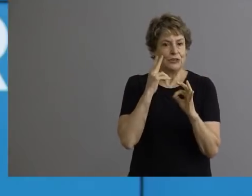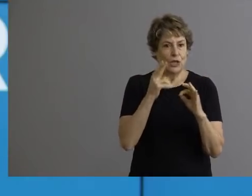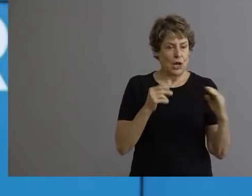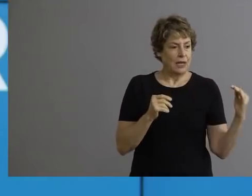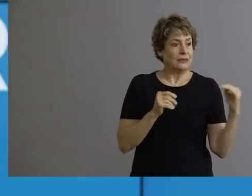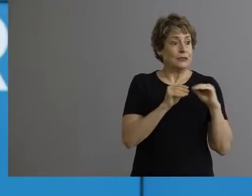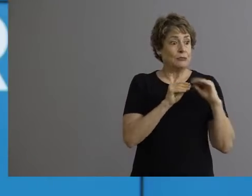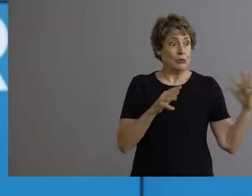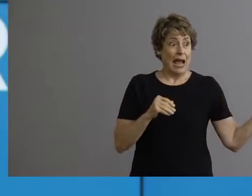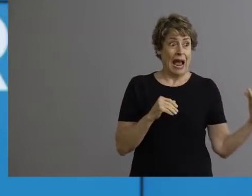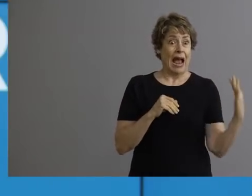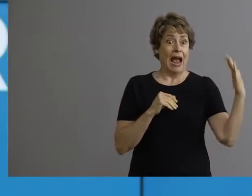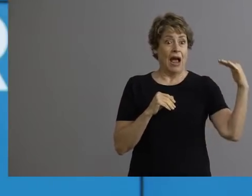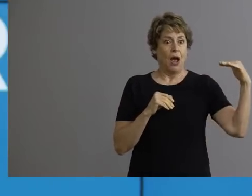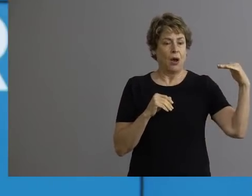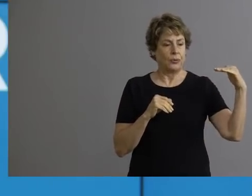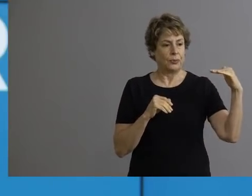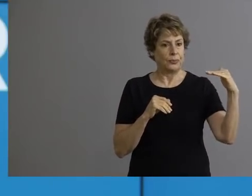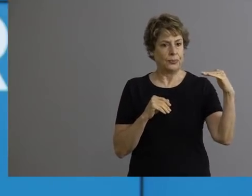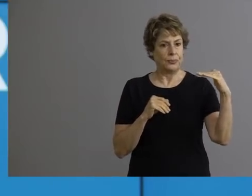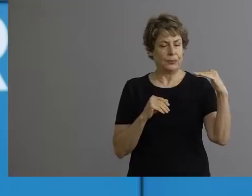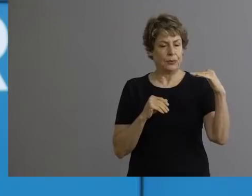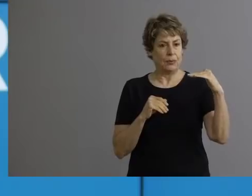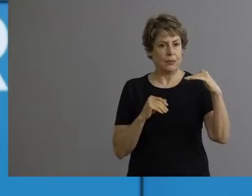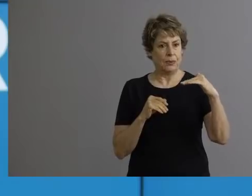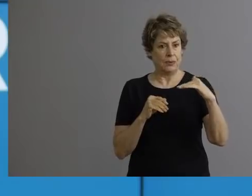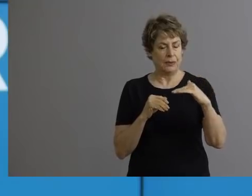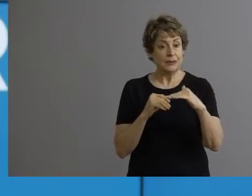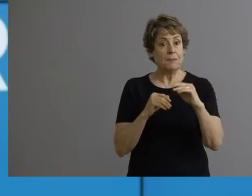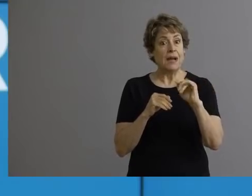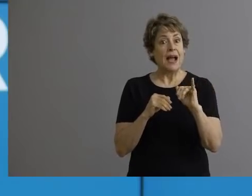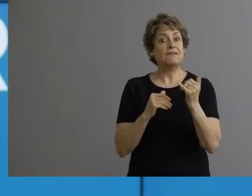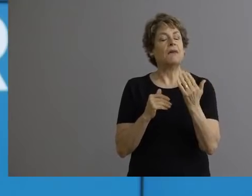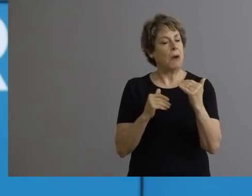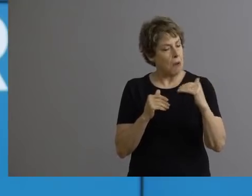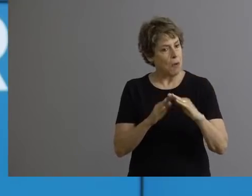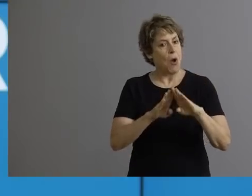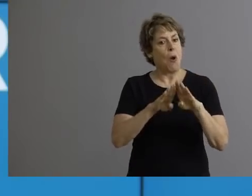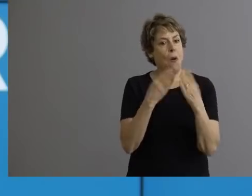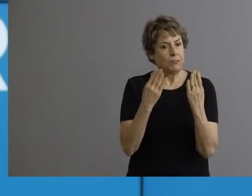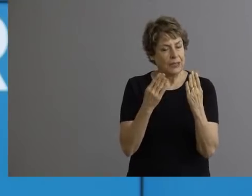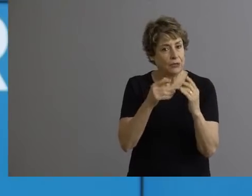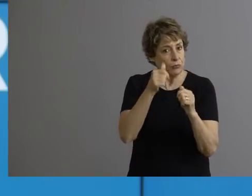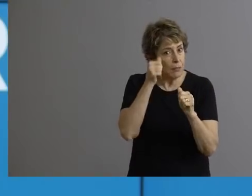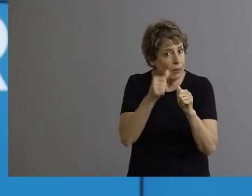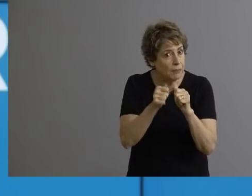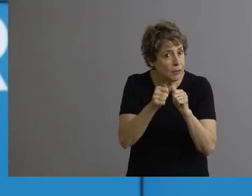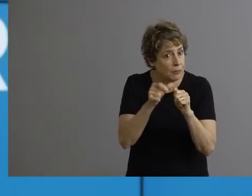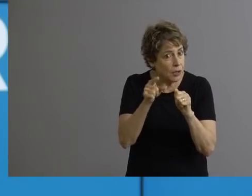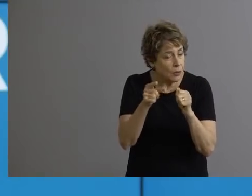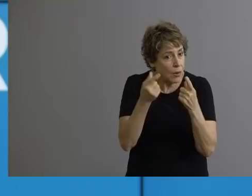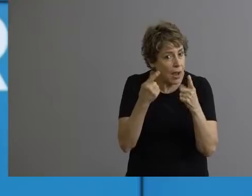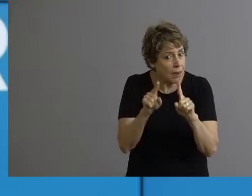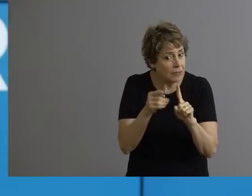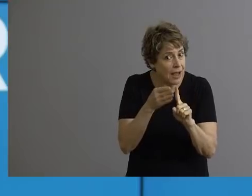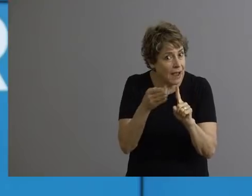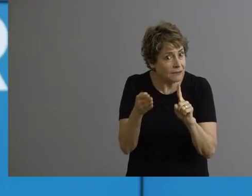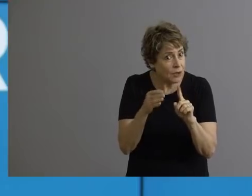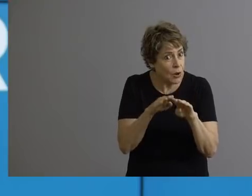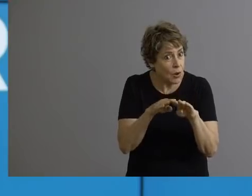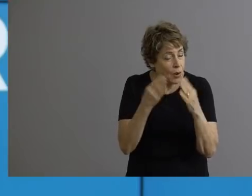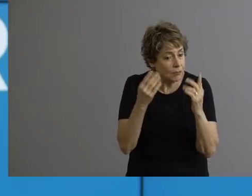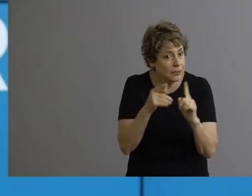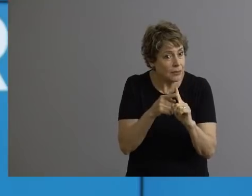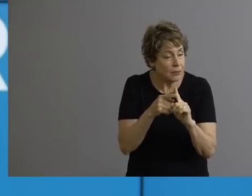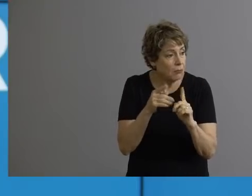can kind of search their memories as to what happened, people got out of their houses. People